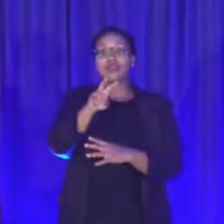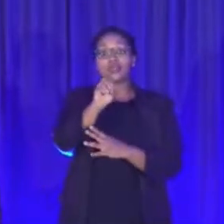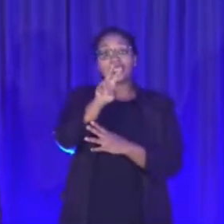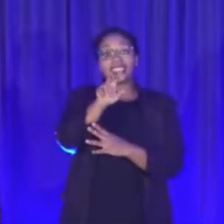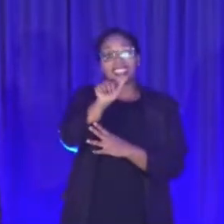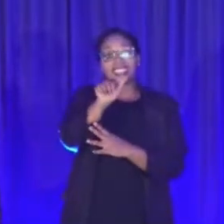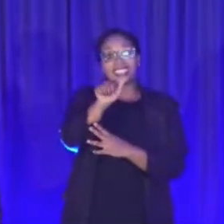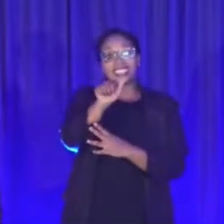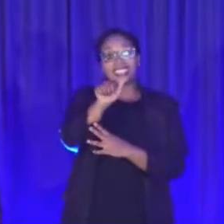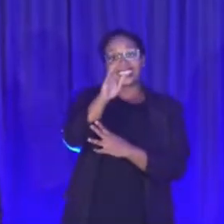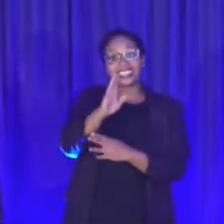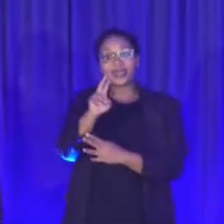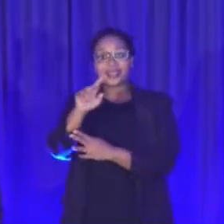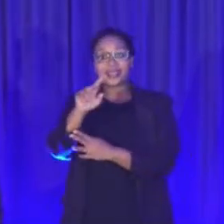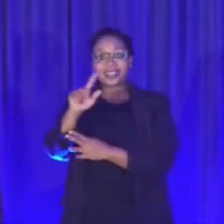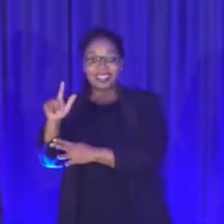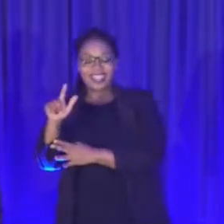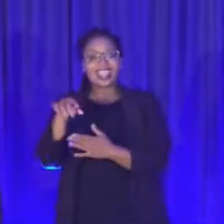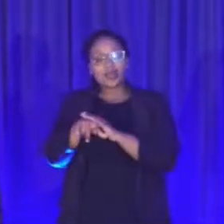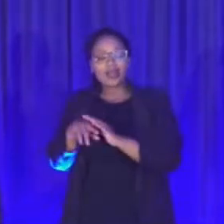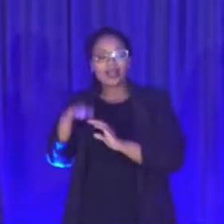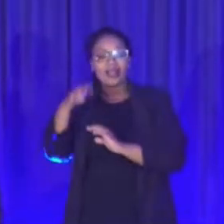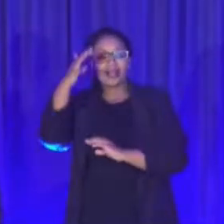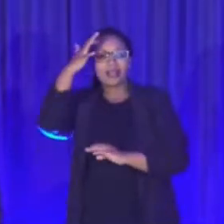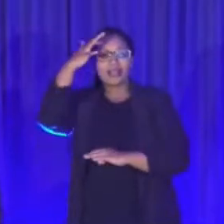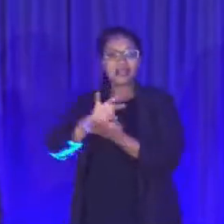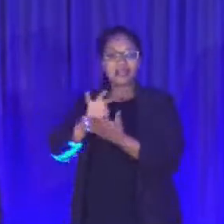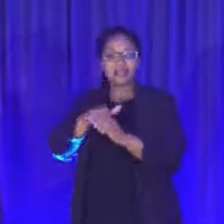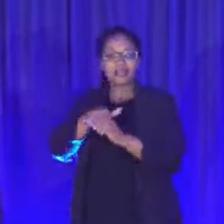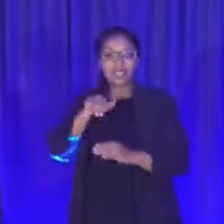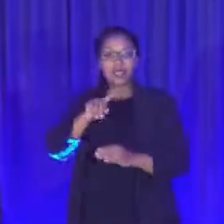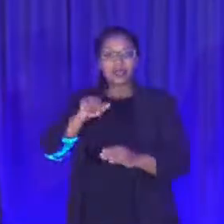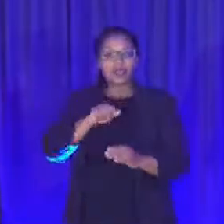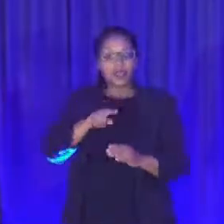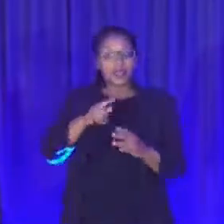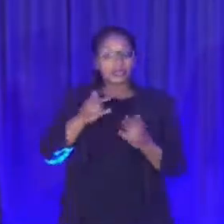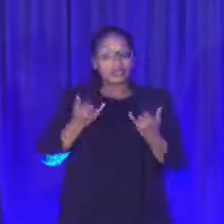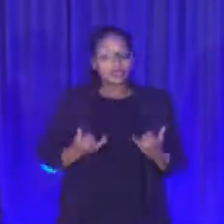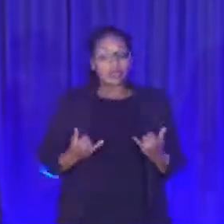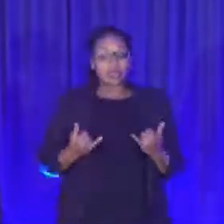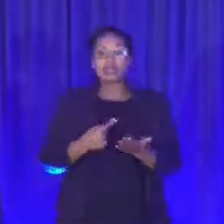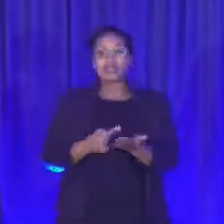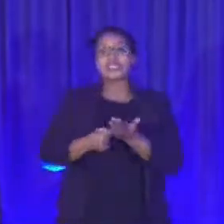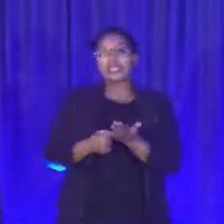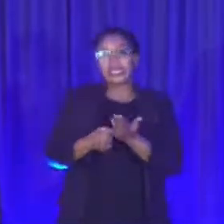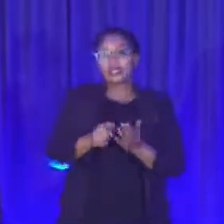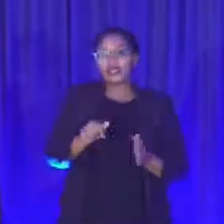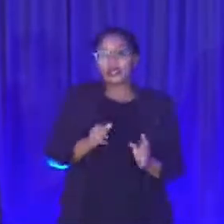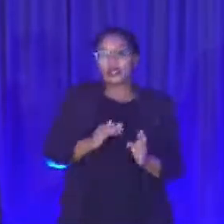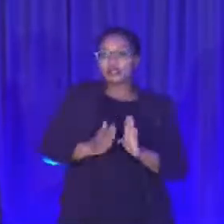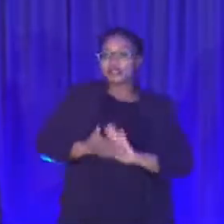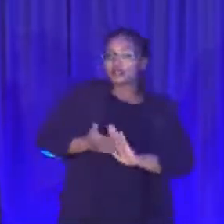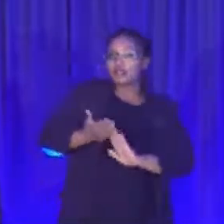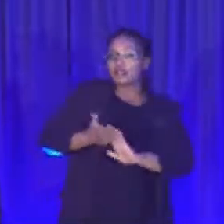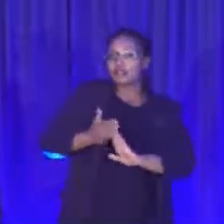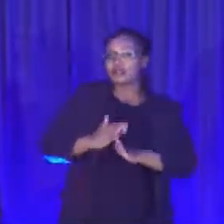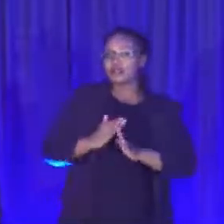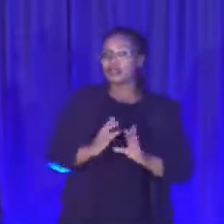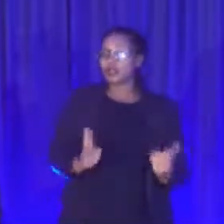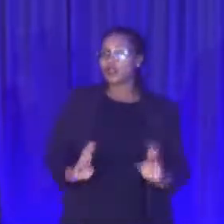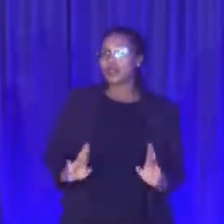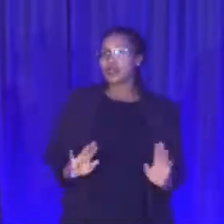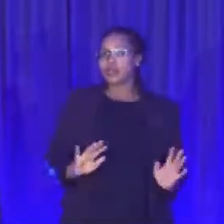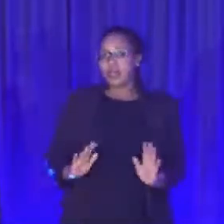to find out as to how ready we are to go out there to the polls, to mark that X next to the box at our